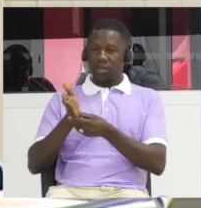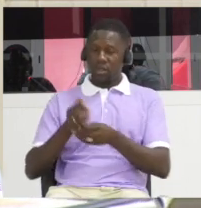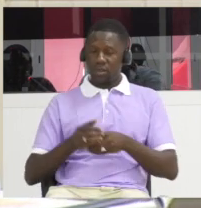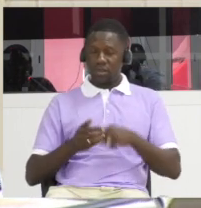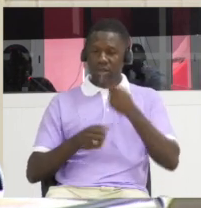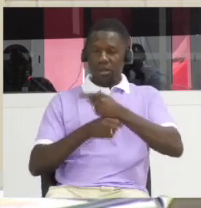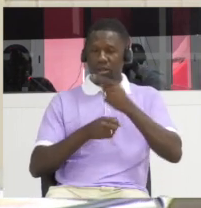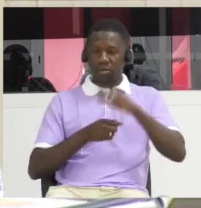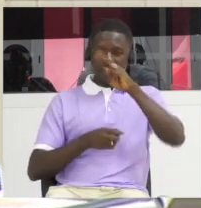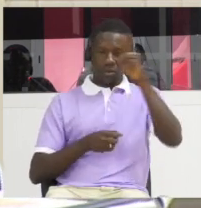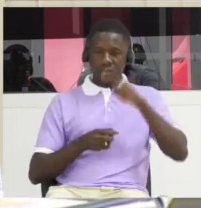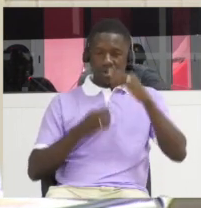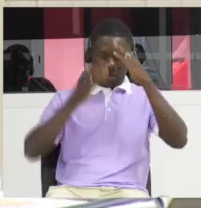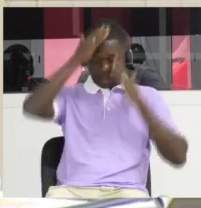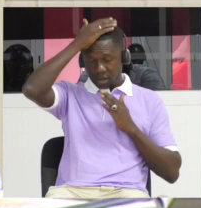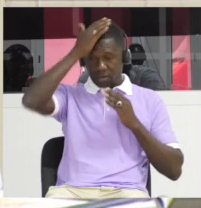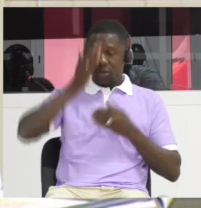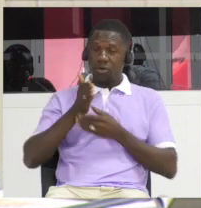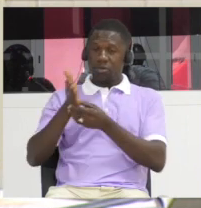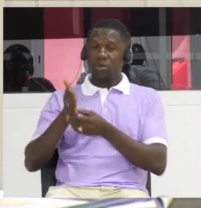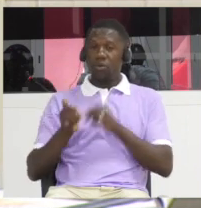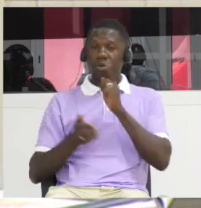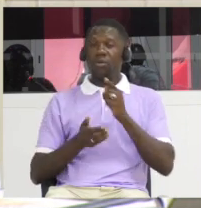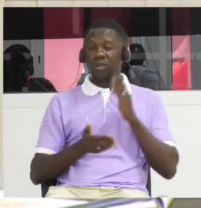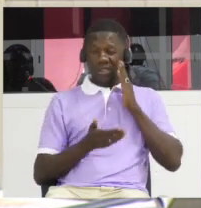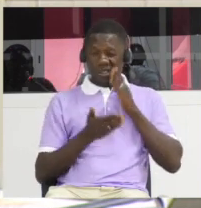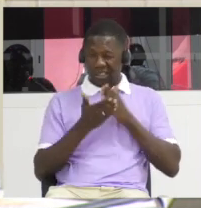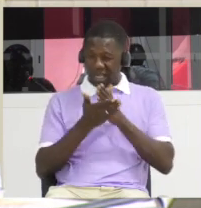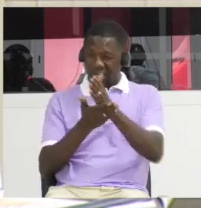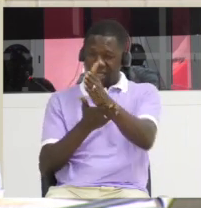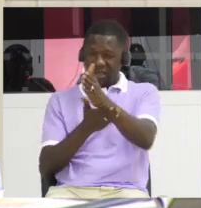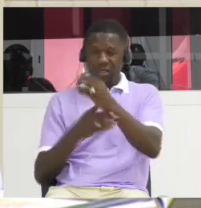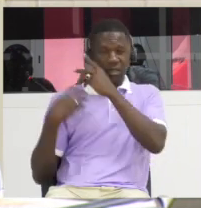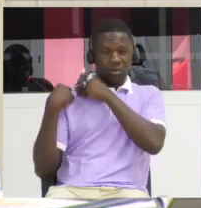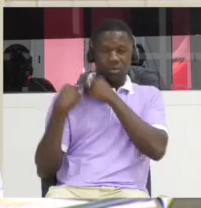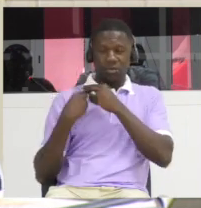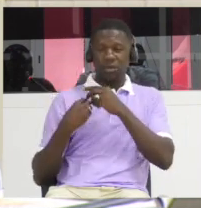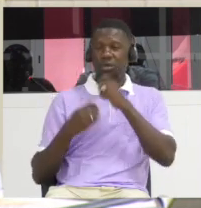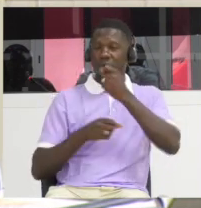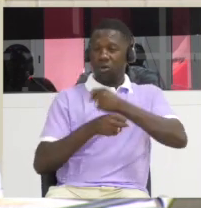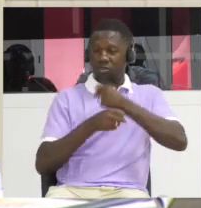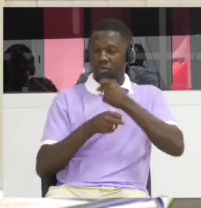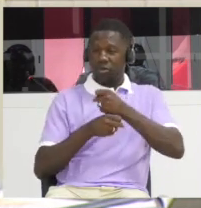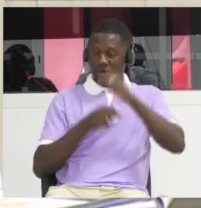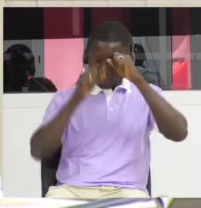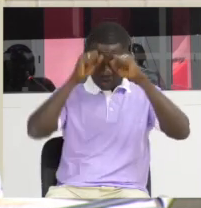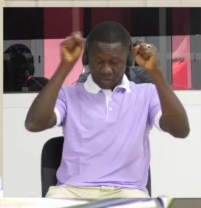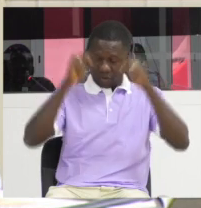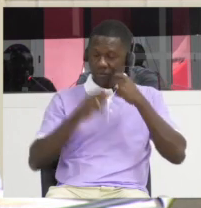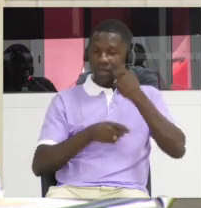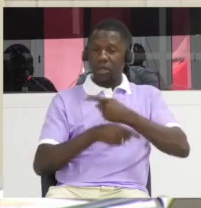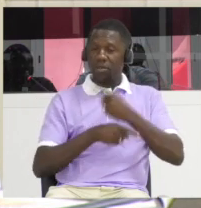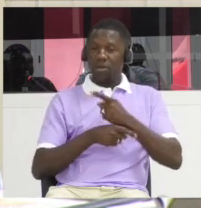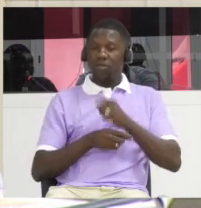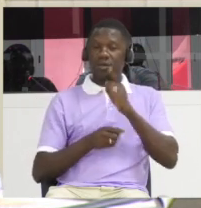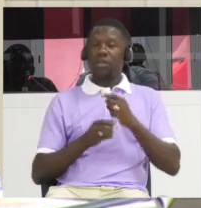the Gambia National Army Commander will be directly responsible to the government of the Gambia